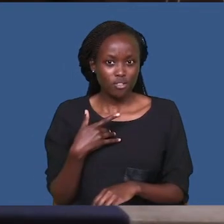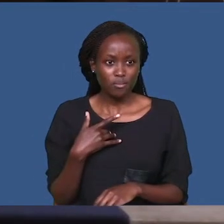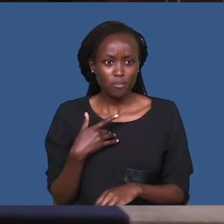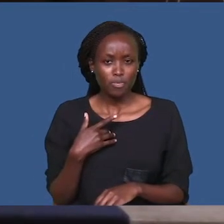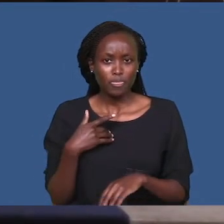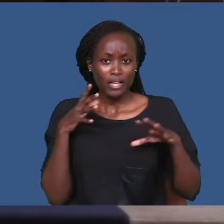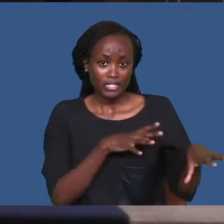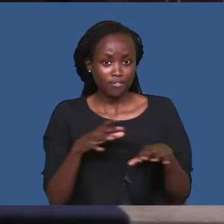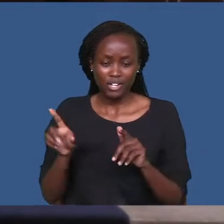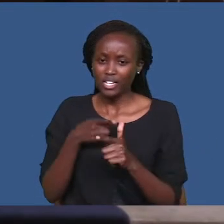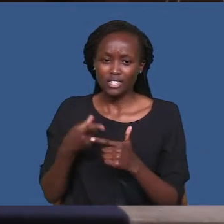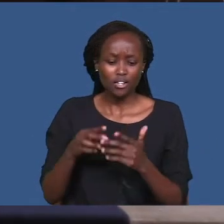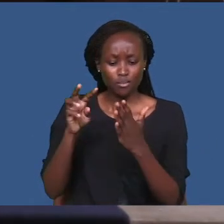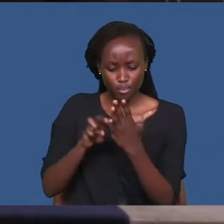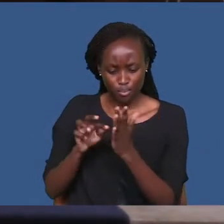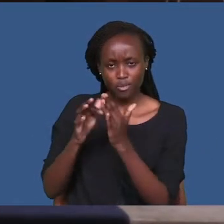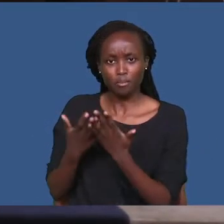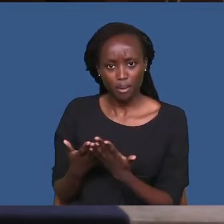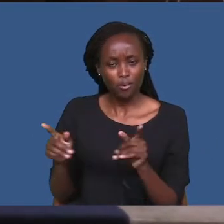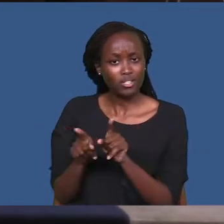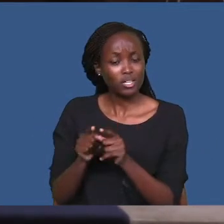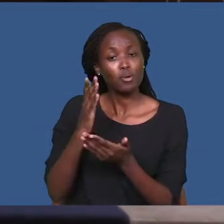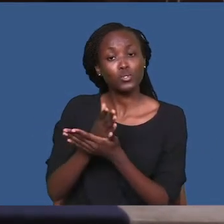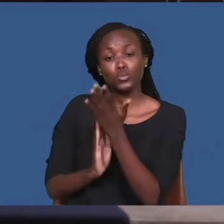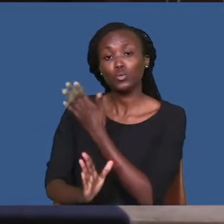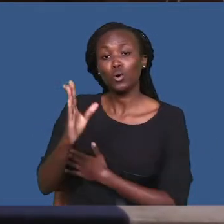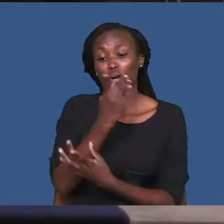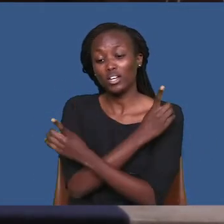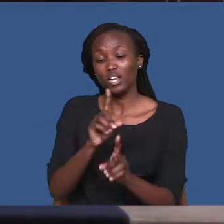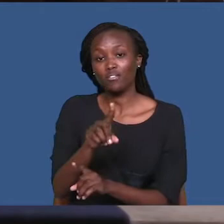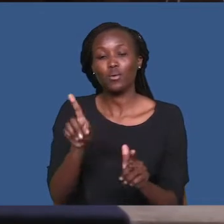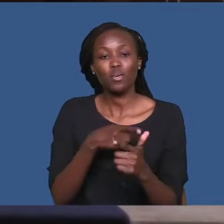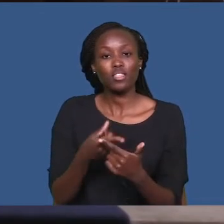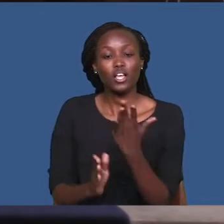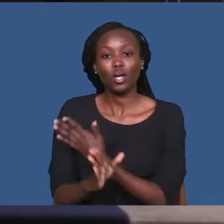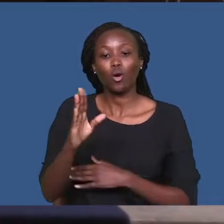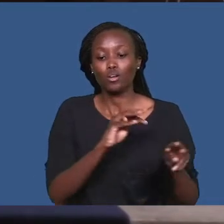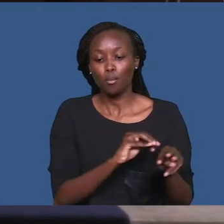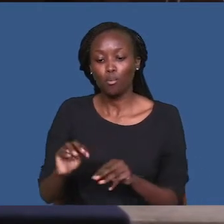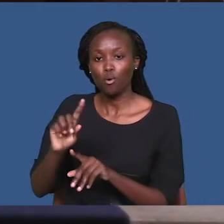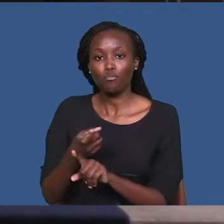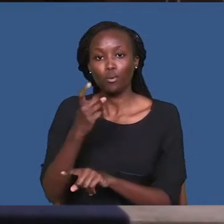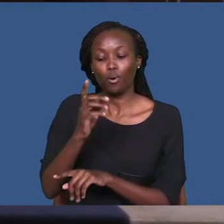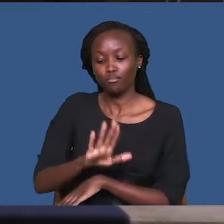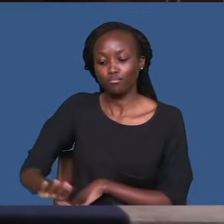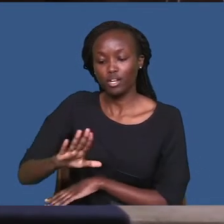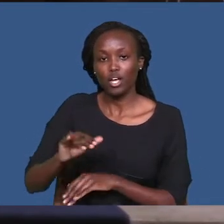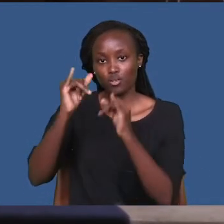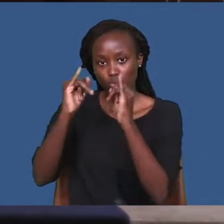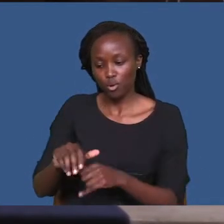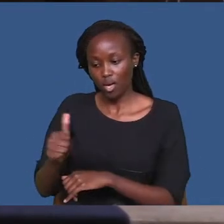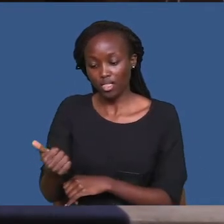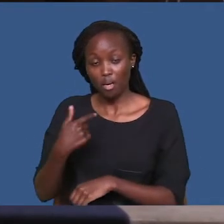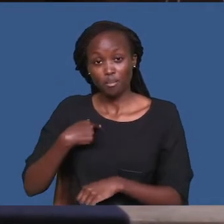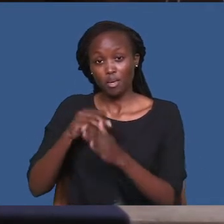he will deliver you. Not only will he deliver you, he will take you from one step to another. I pray that this morning that the Lord